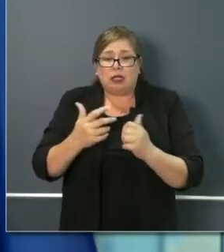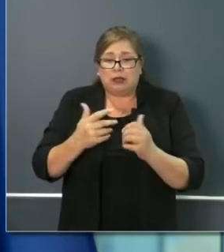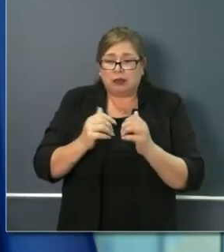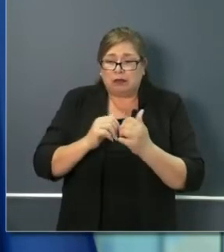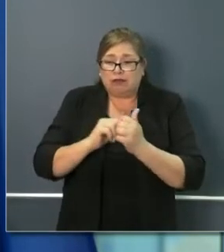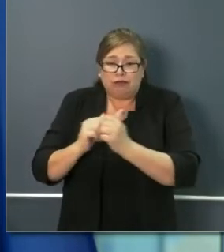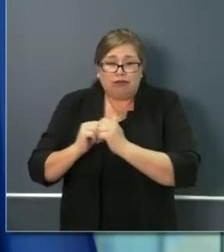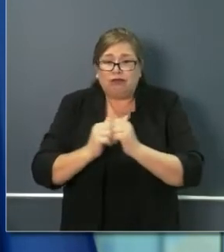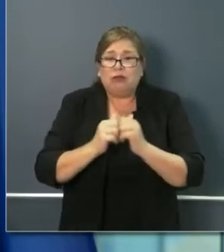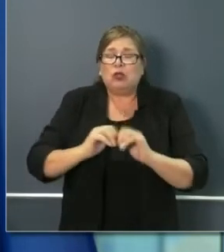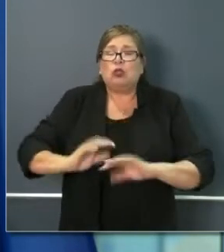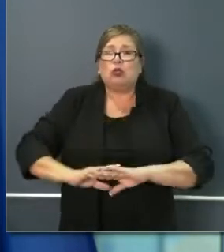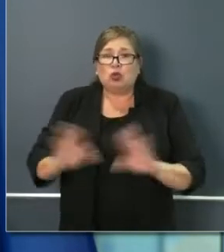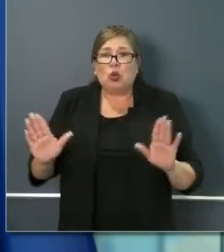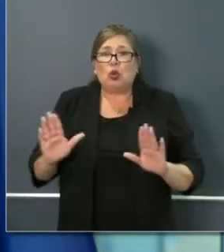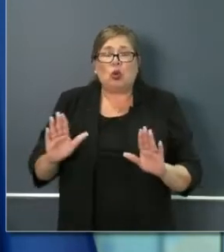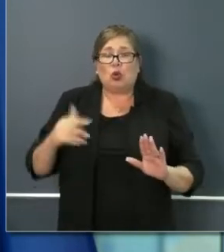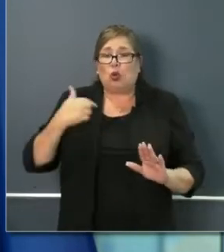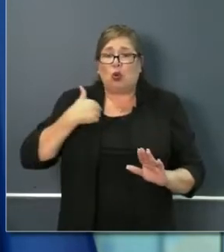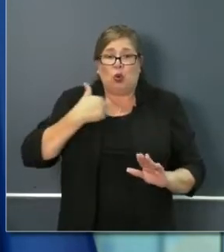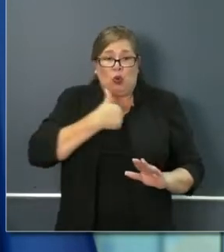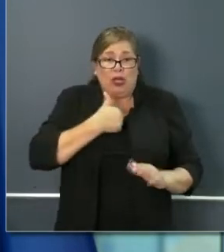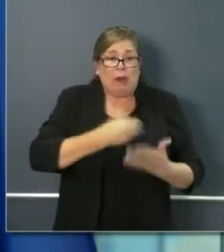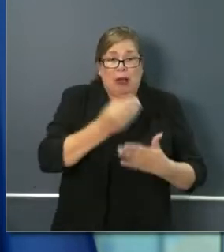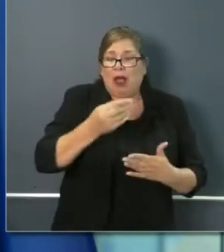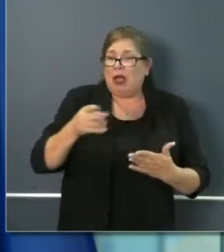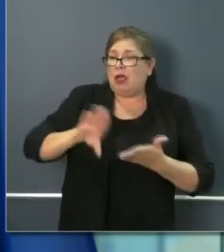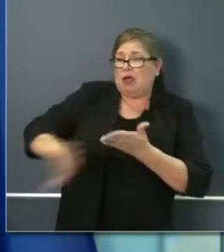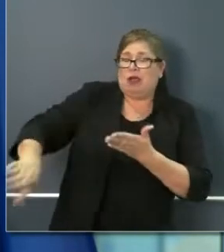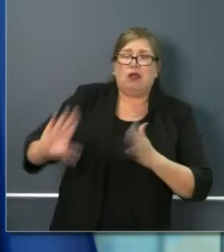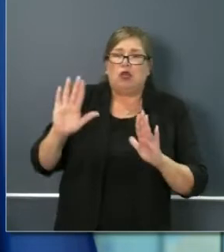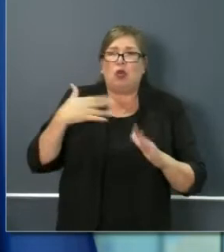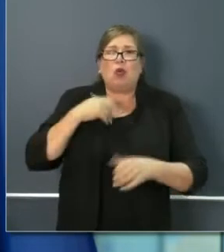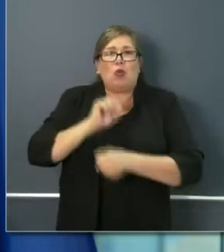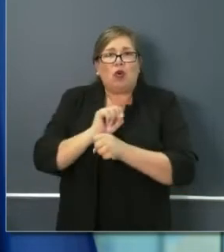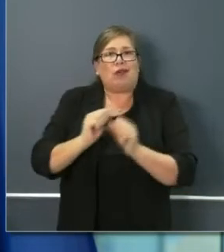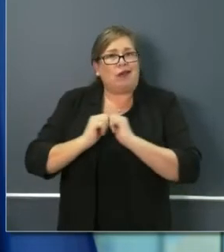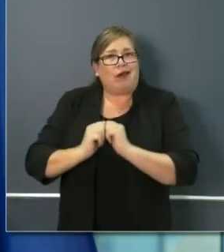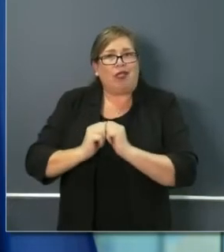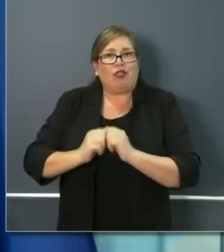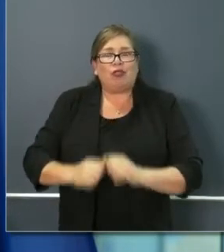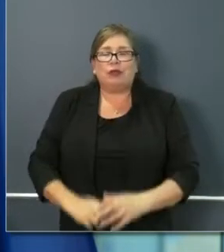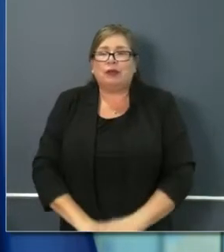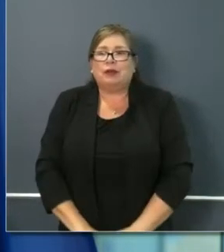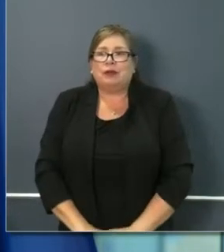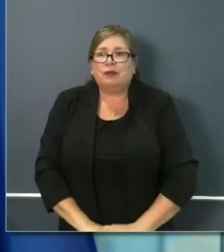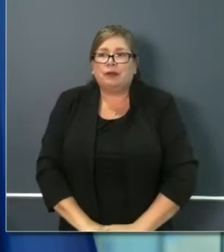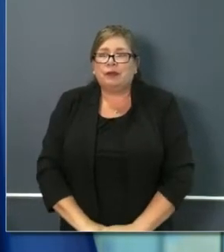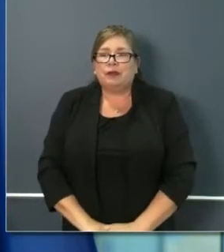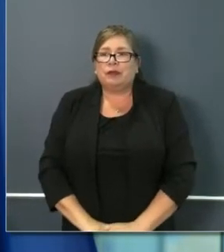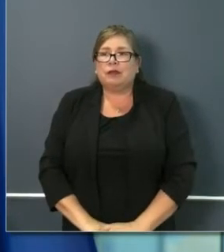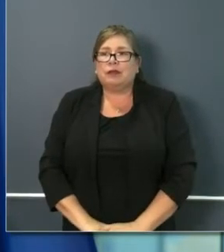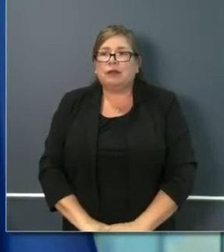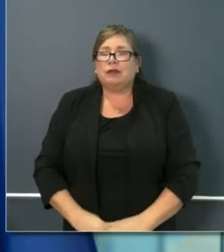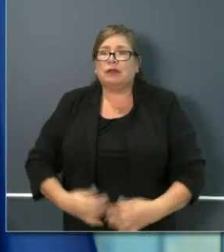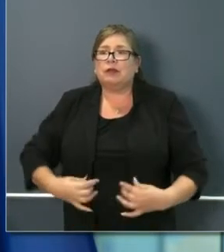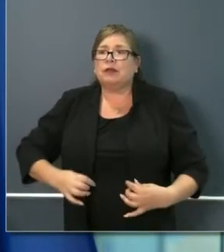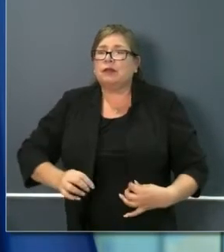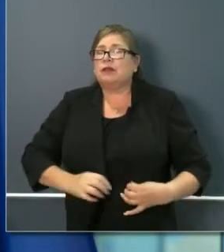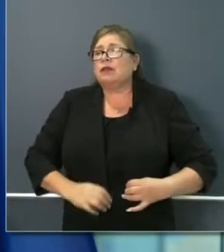sum, where it's us versus them. Carlos Granda, KABC.